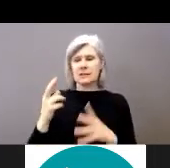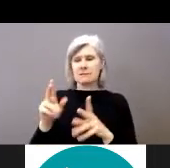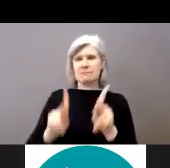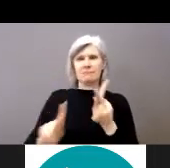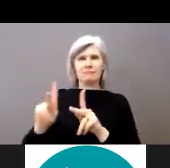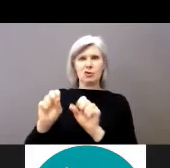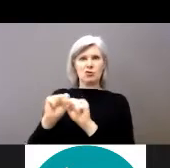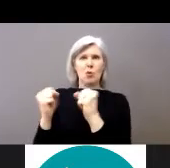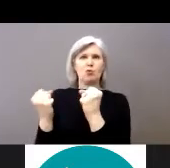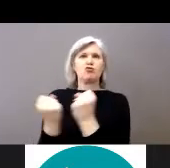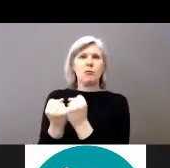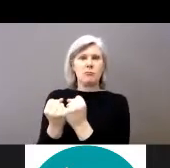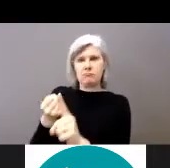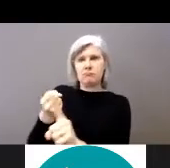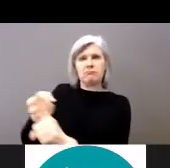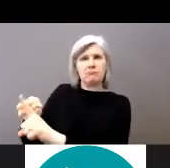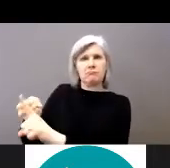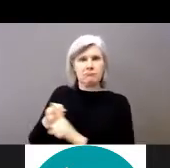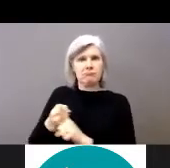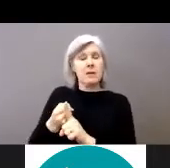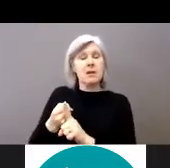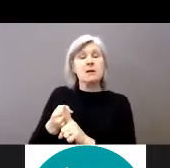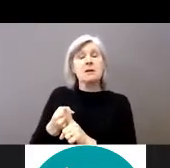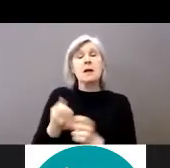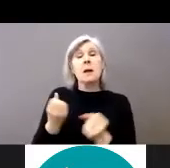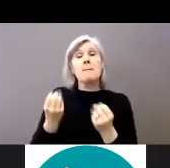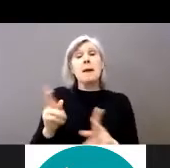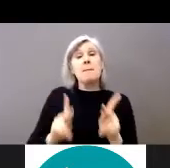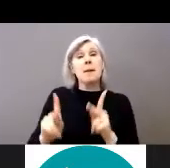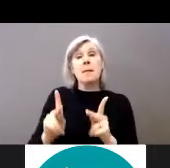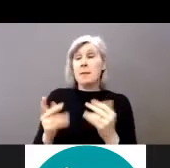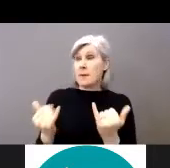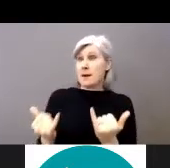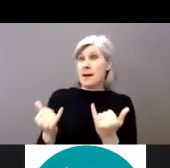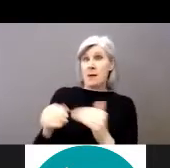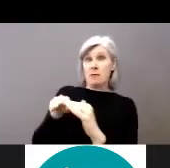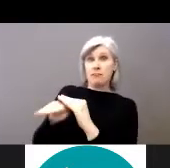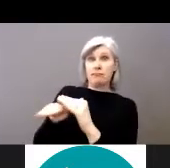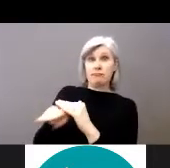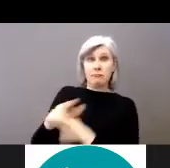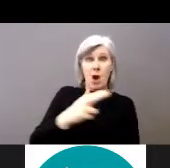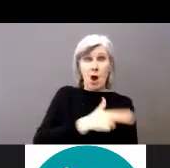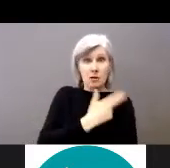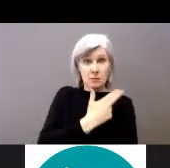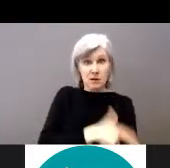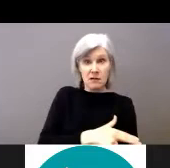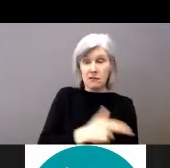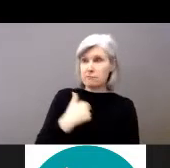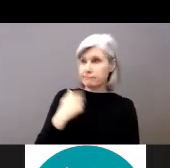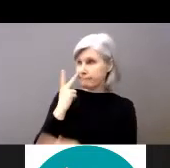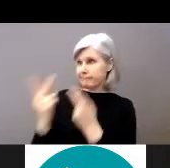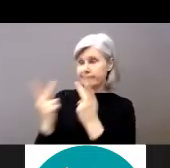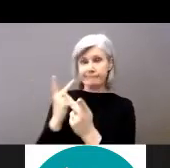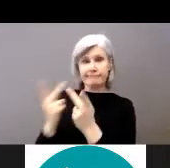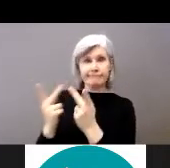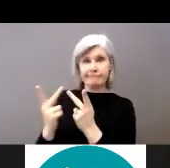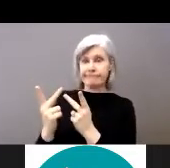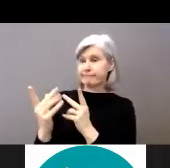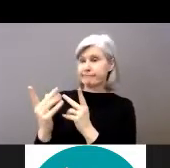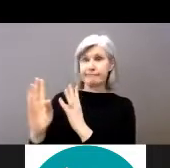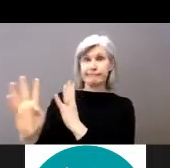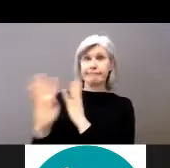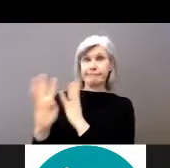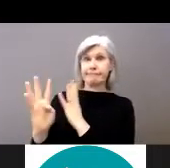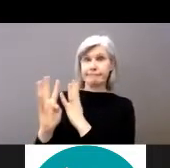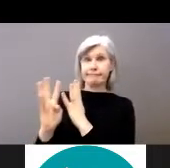expression. And often we've seen people come into the hospital every single day in their depths of depression, often with medical and physical